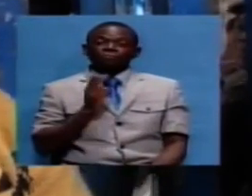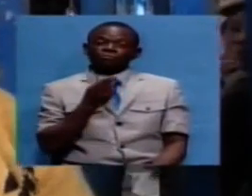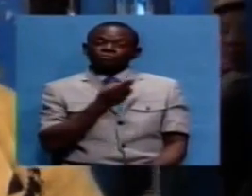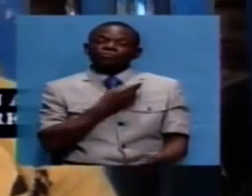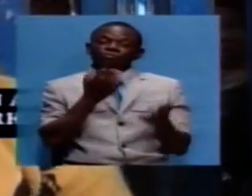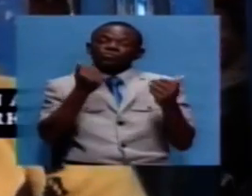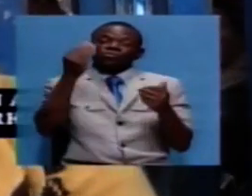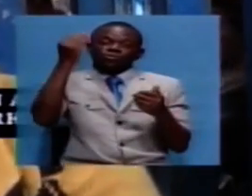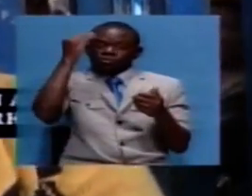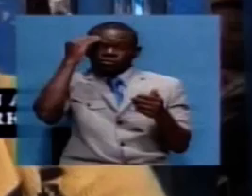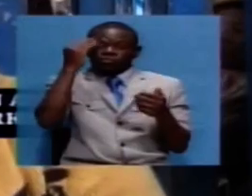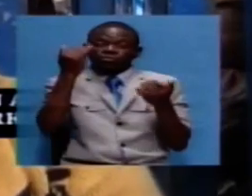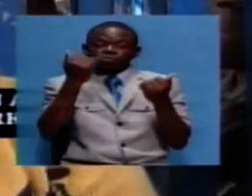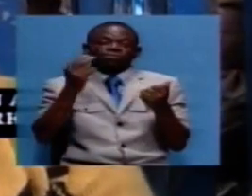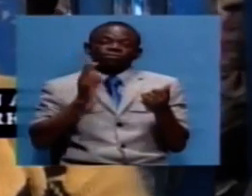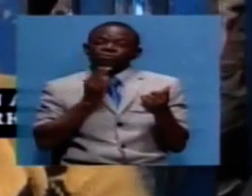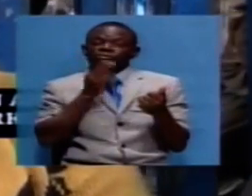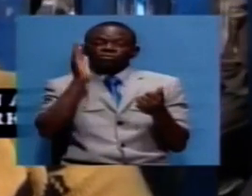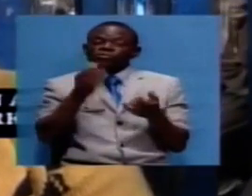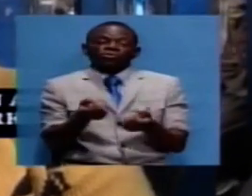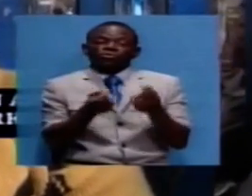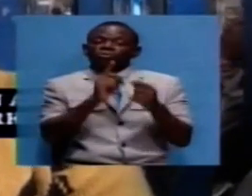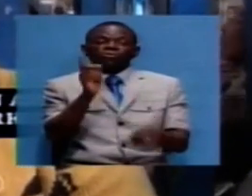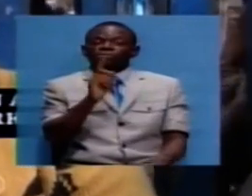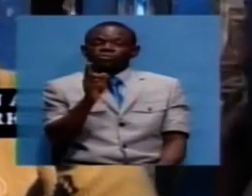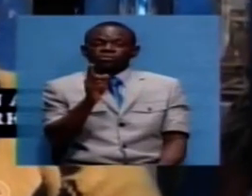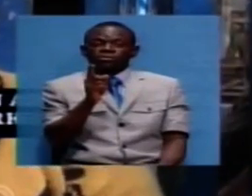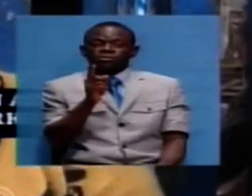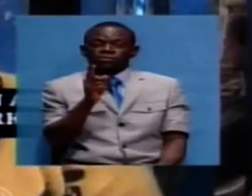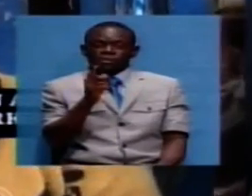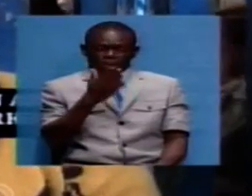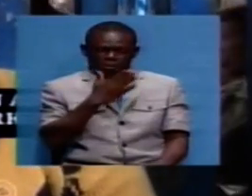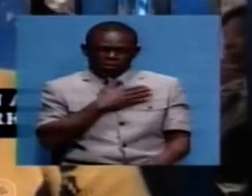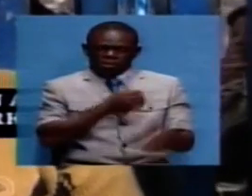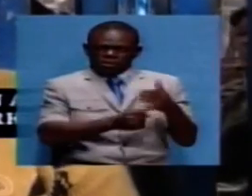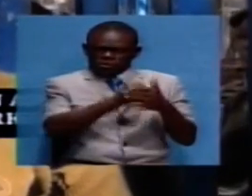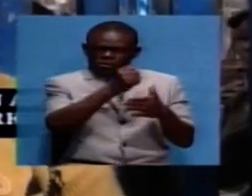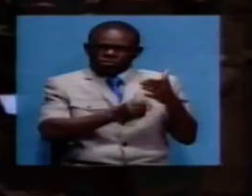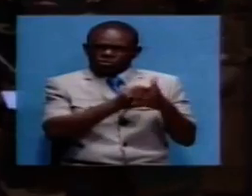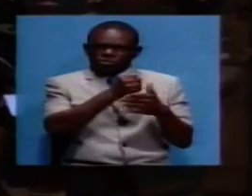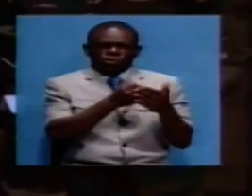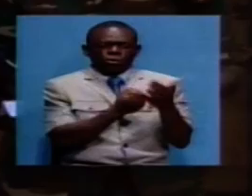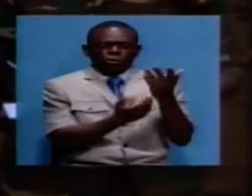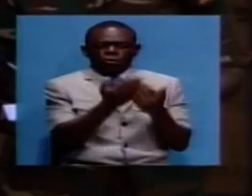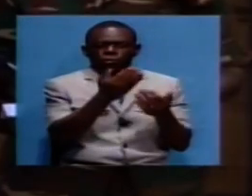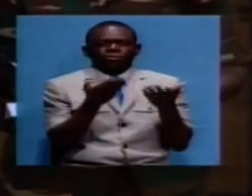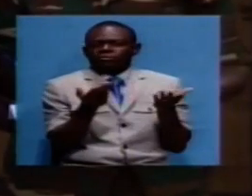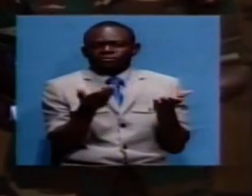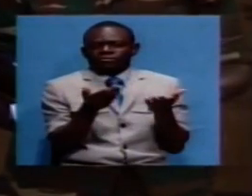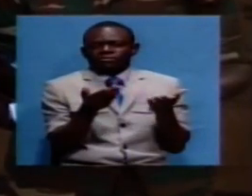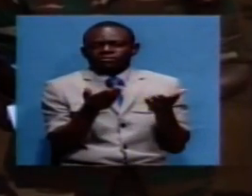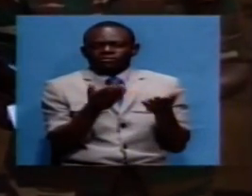pantu ifo side yesu itayapile batu ibile fiefinto so turemba kubuteko kwa timbala tupera kwa insta kutifo tampi okubombe ntwale